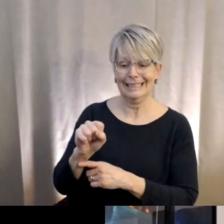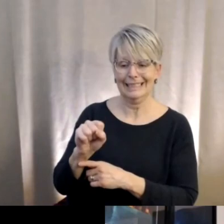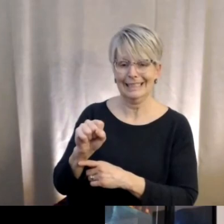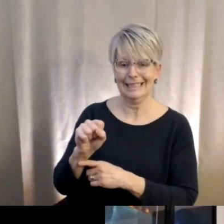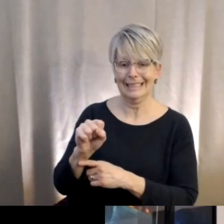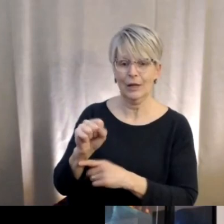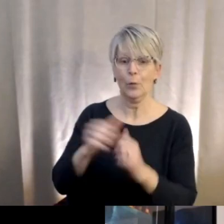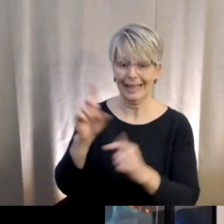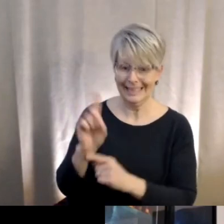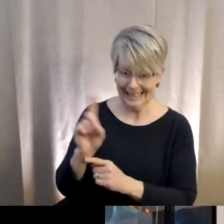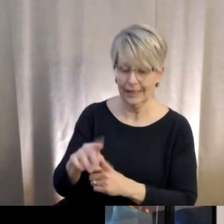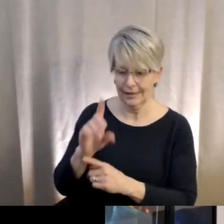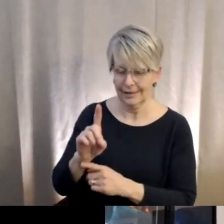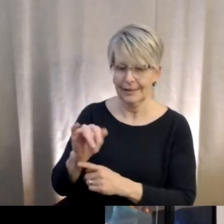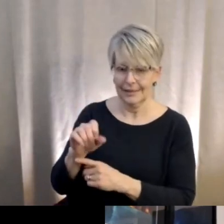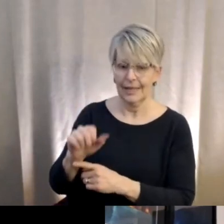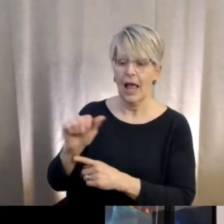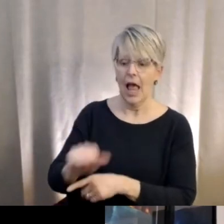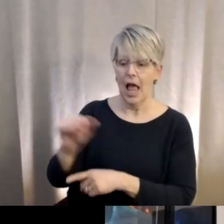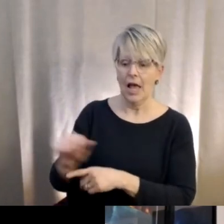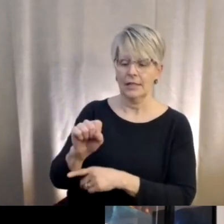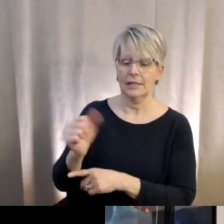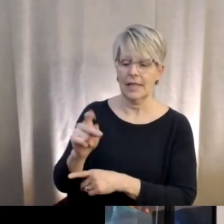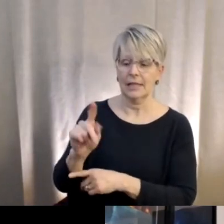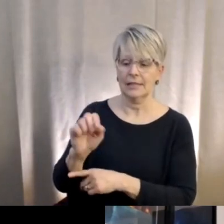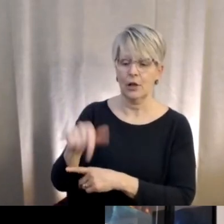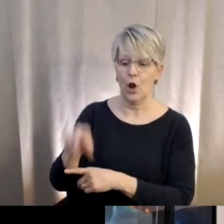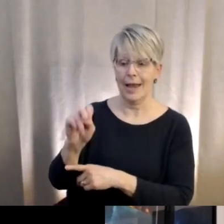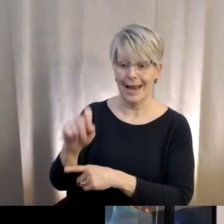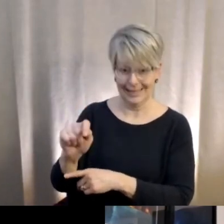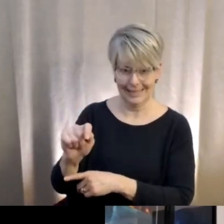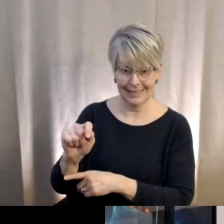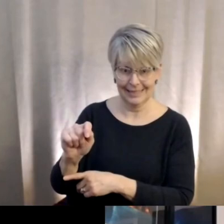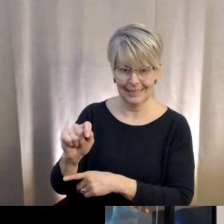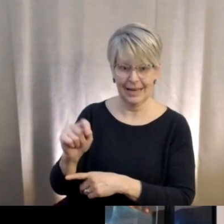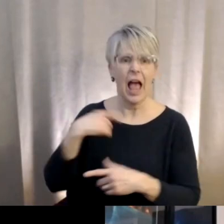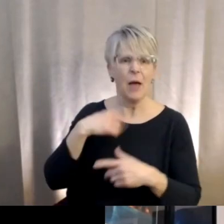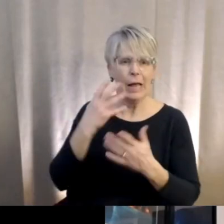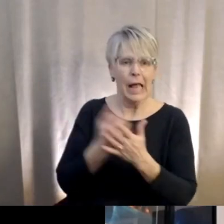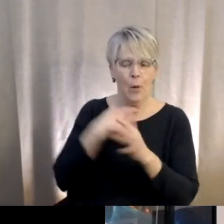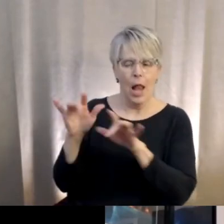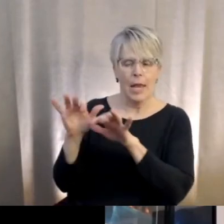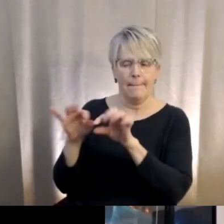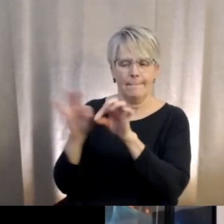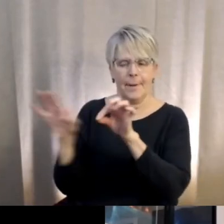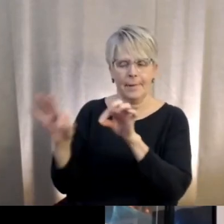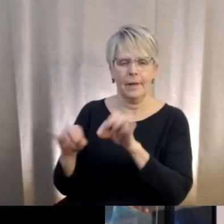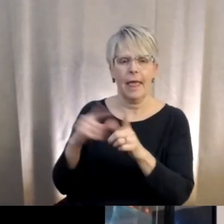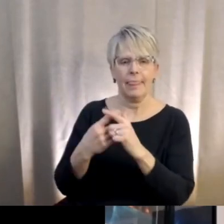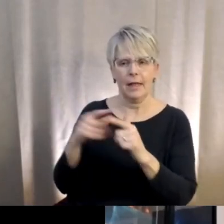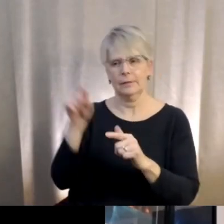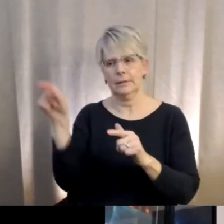with a D at sastel.net. And in fact, just before we go, I'll just type that into the